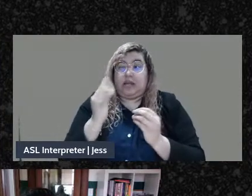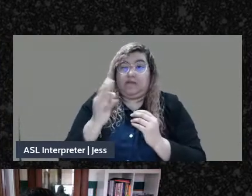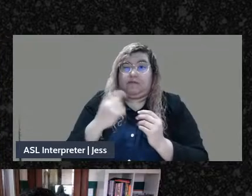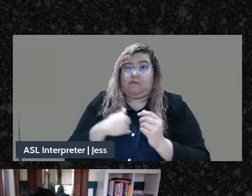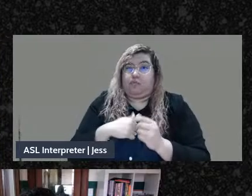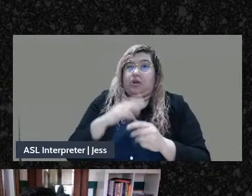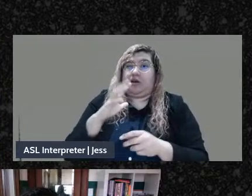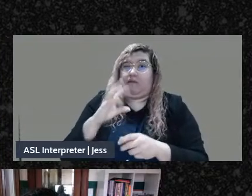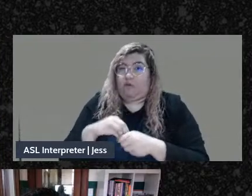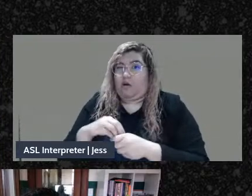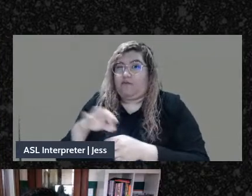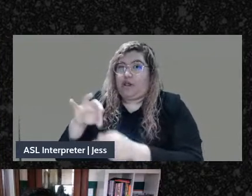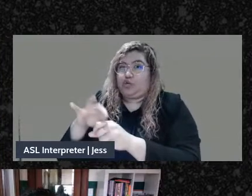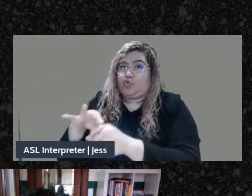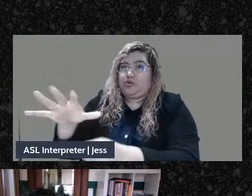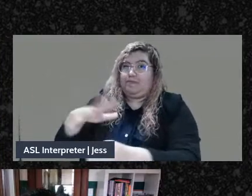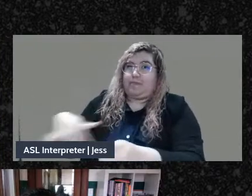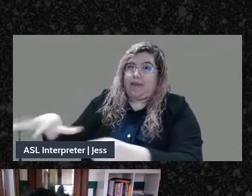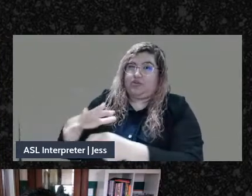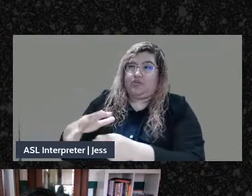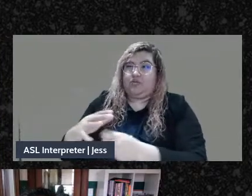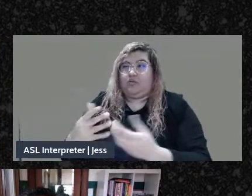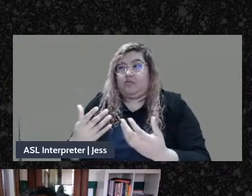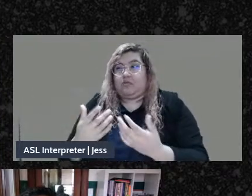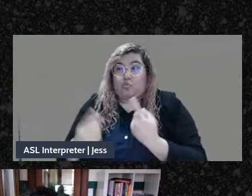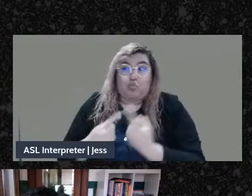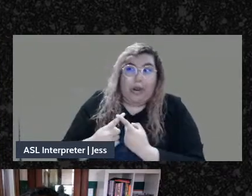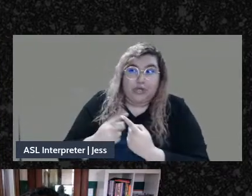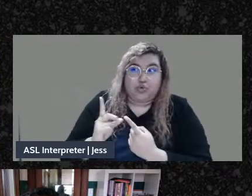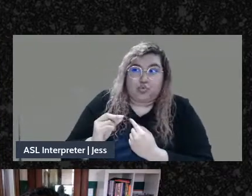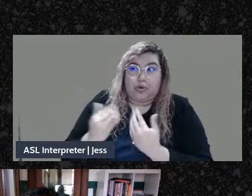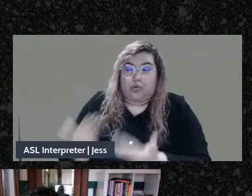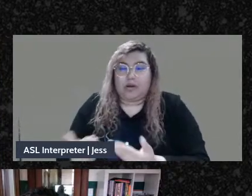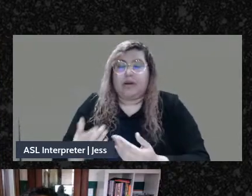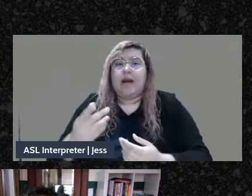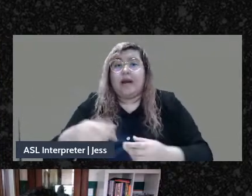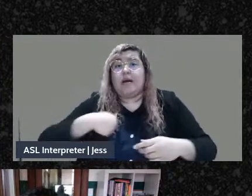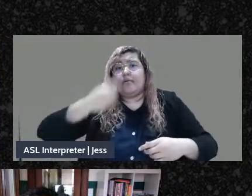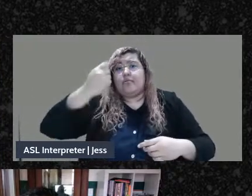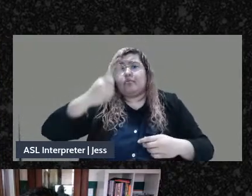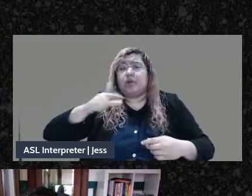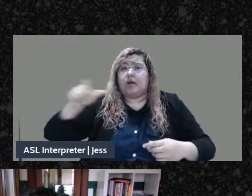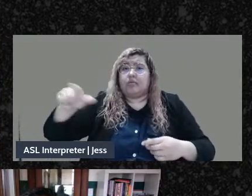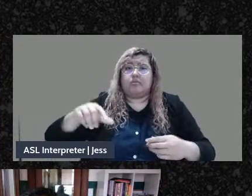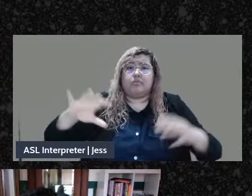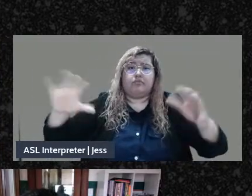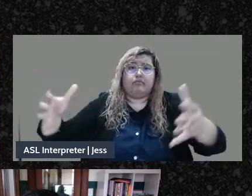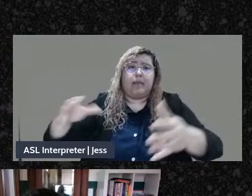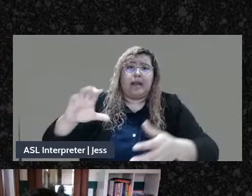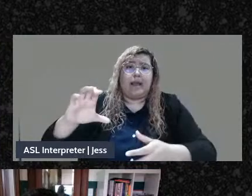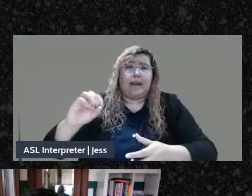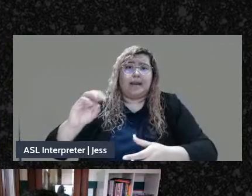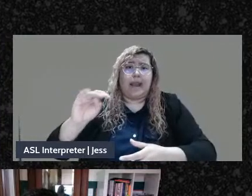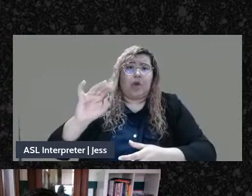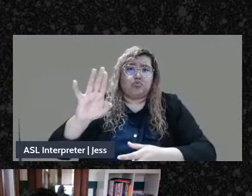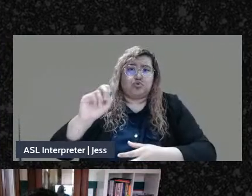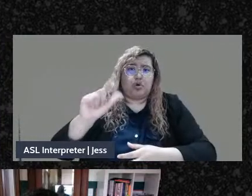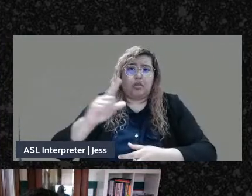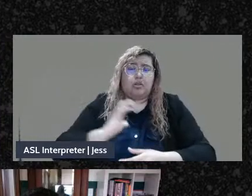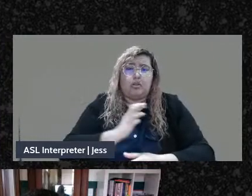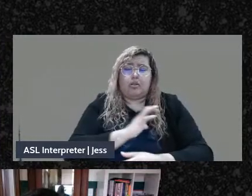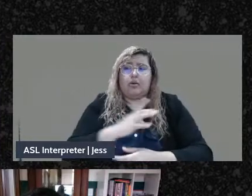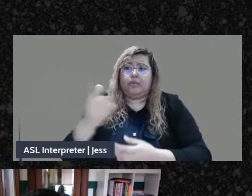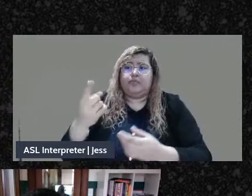of the electoral space, because I also know that like the makeup of the council and having people who were not just